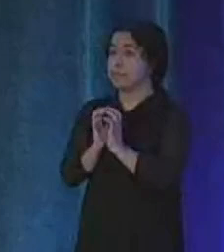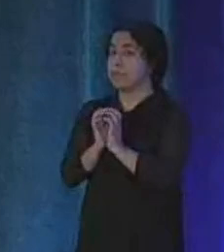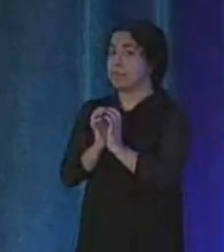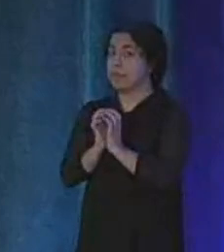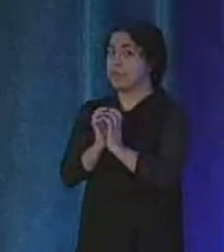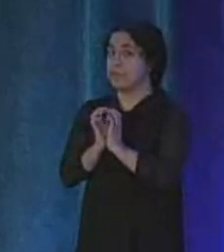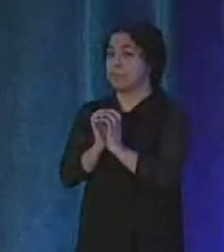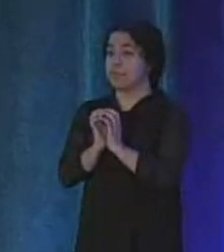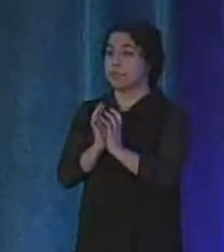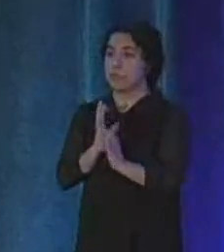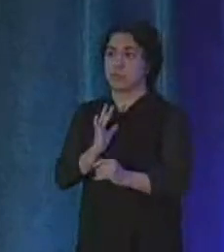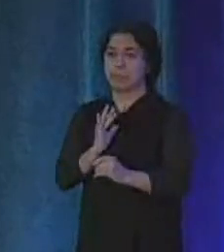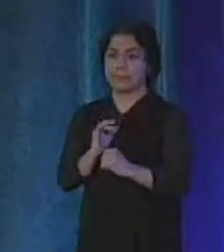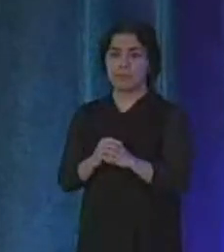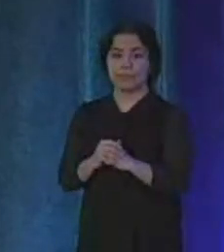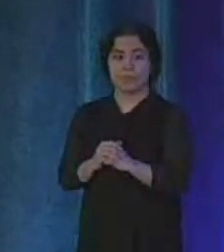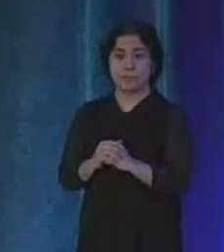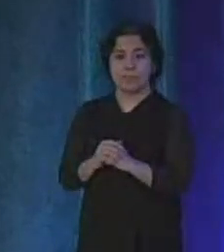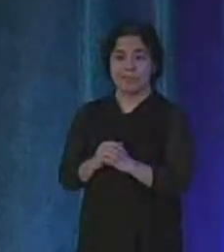Okay, cool.